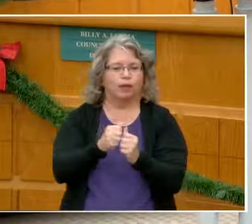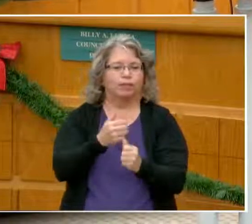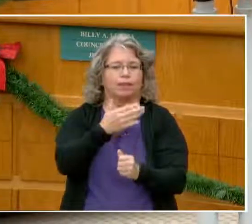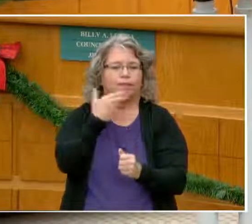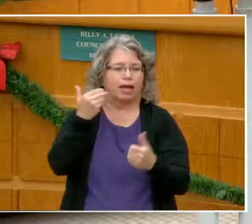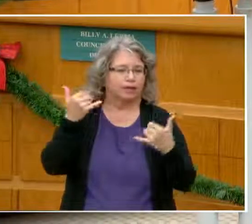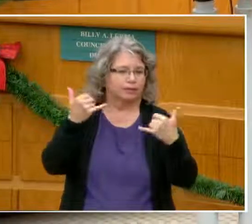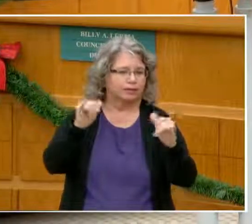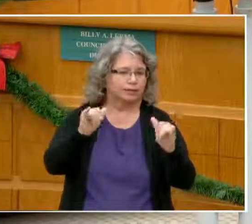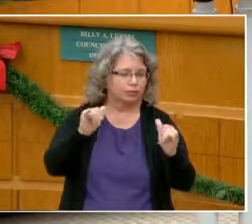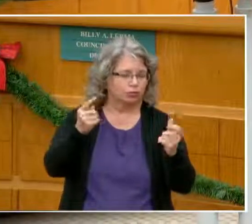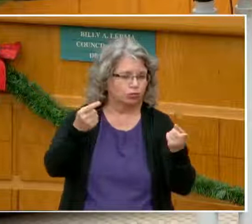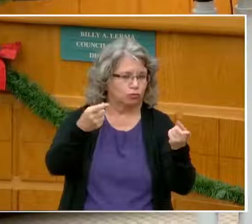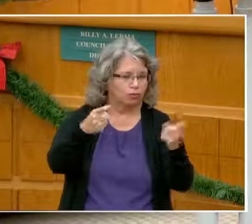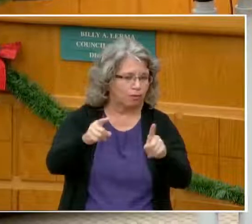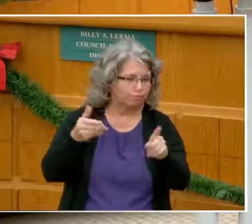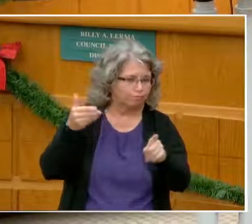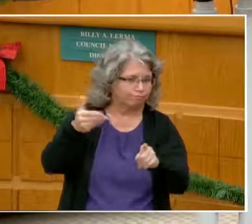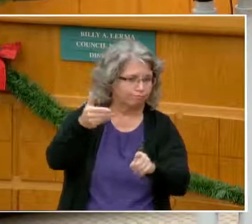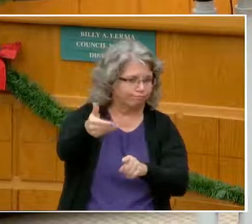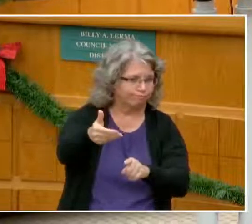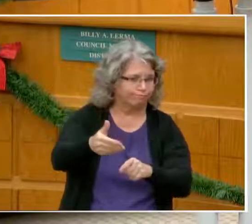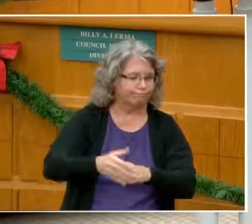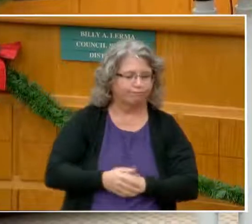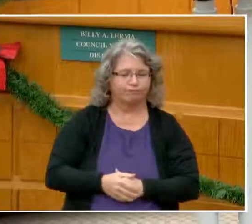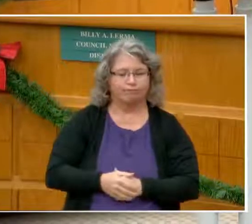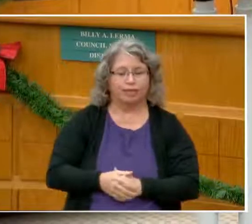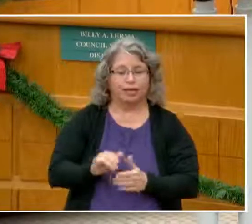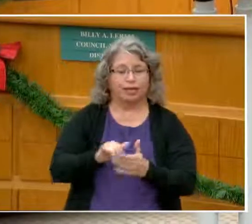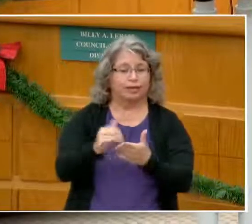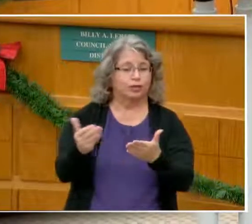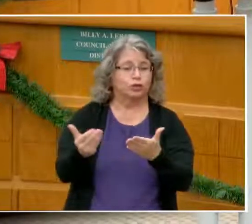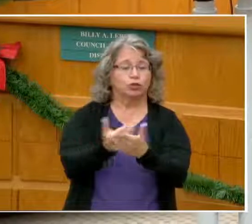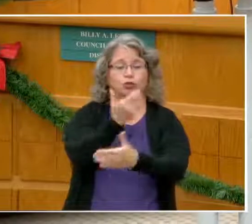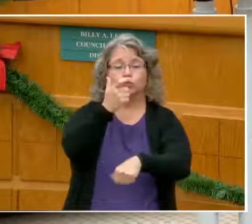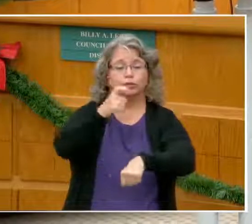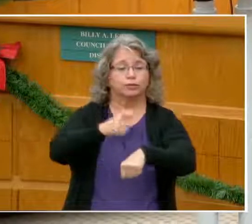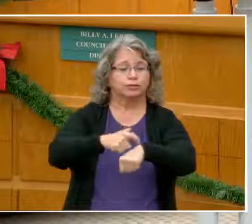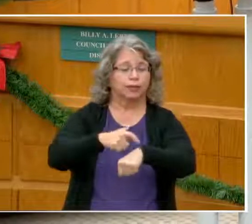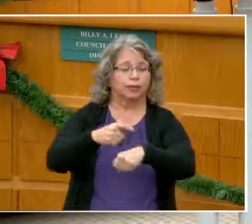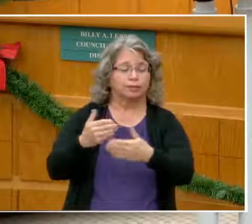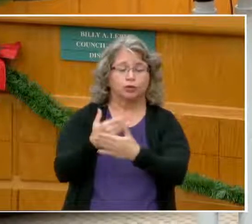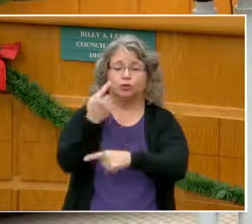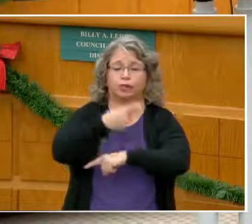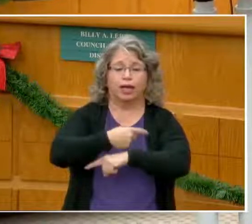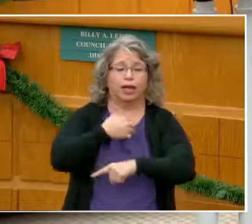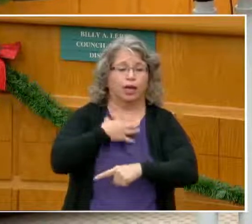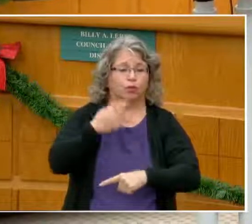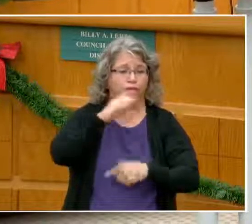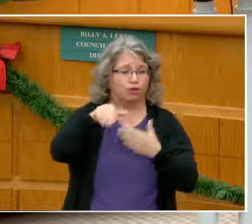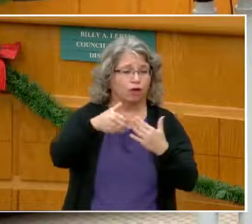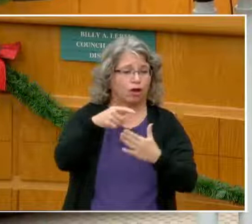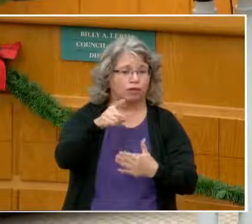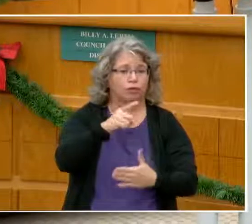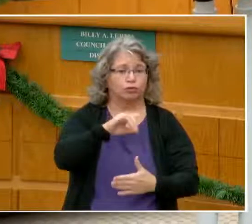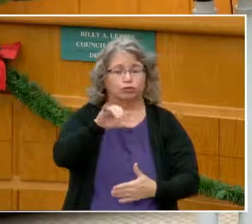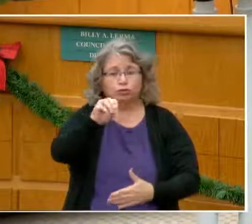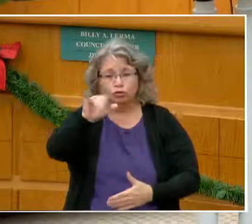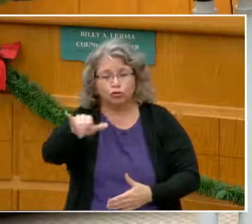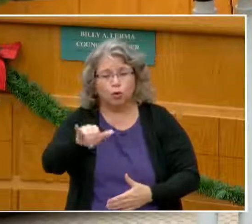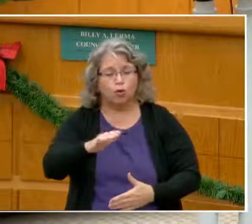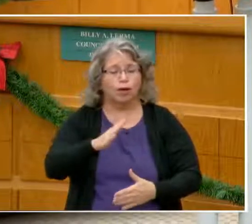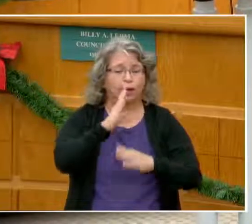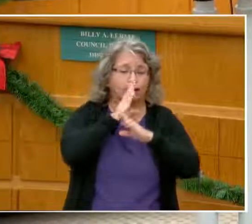This new day, I wish for all of you joy, peace, hope, and yes,